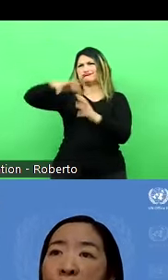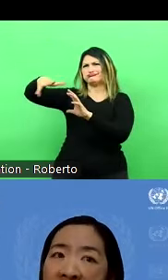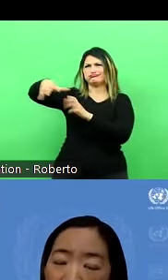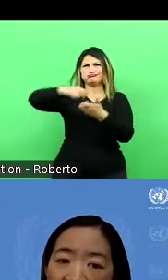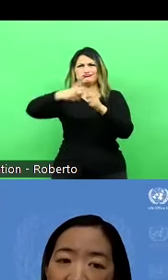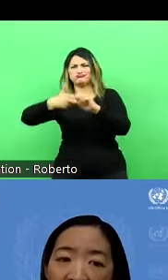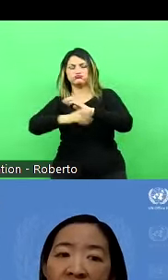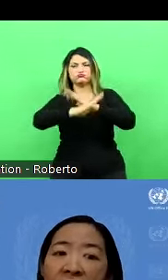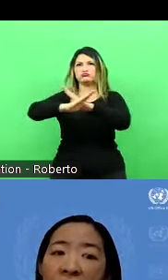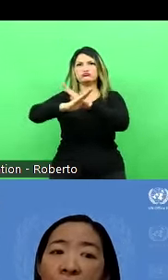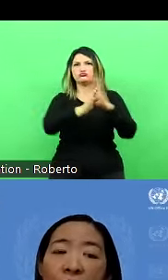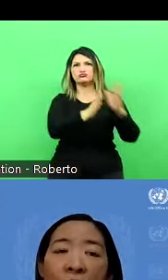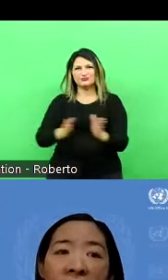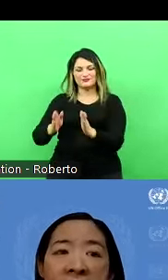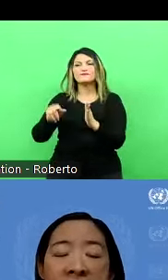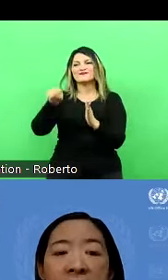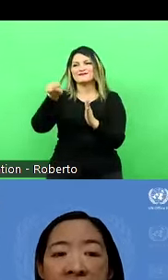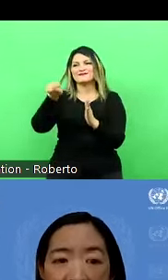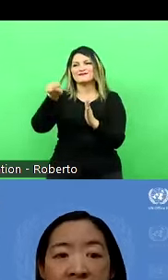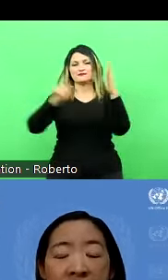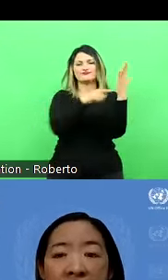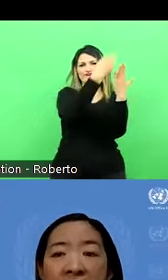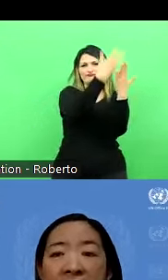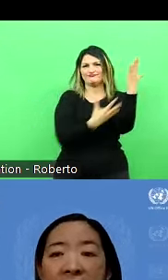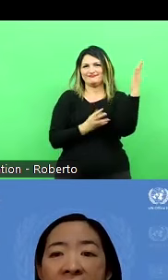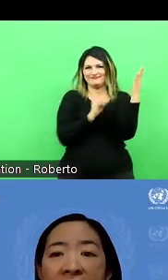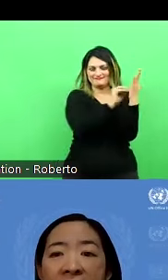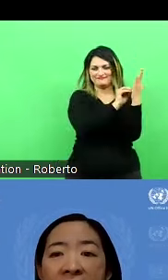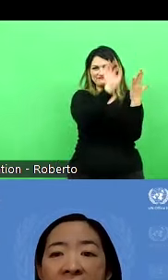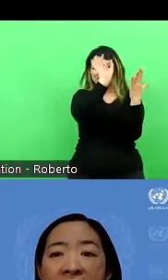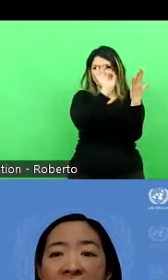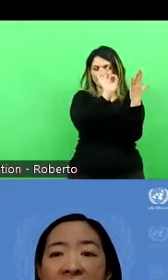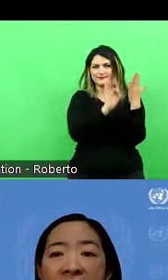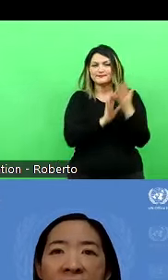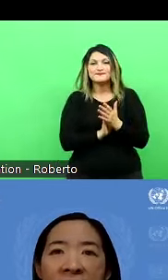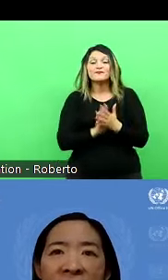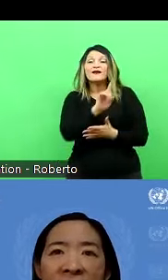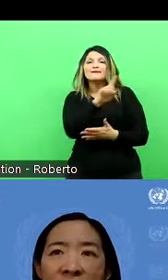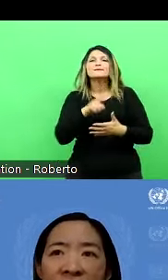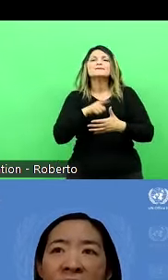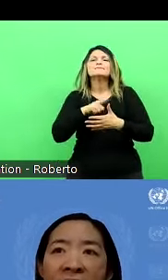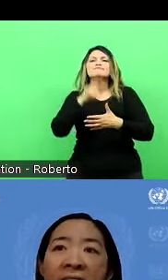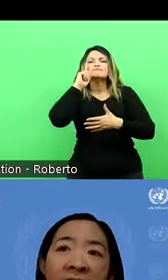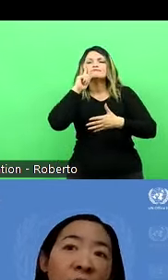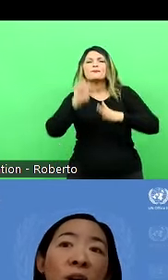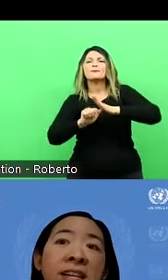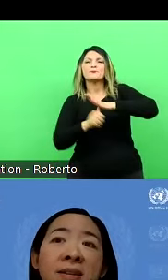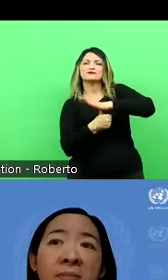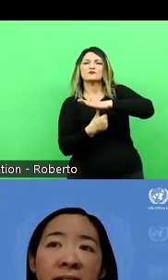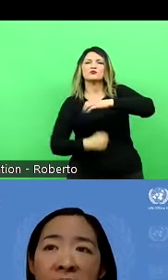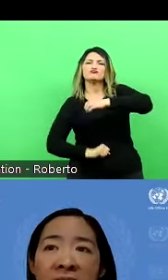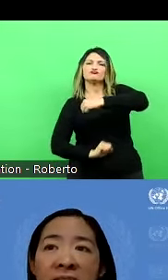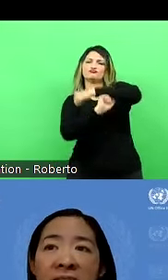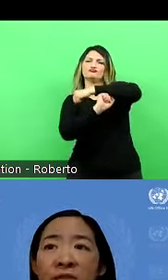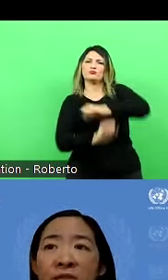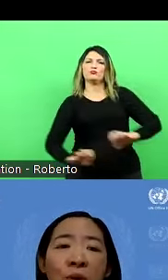meaningful participation, and 2 on accessibility. I also have seen the question in the Q&A asking, what does it